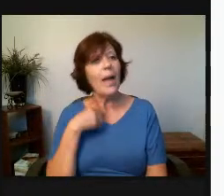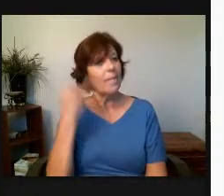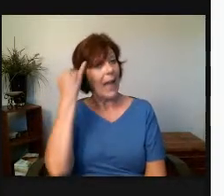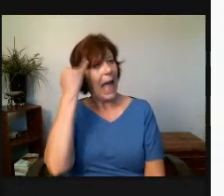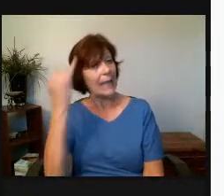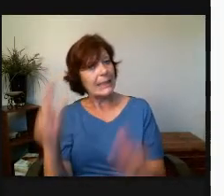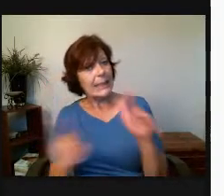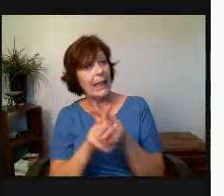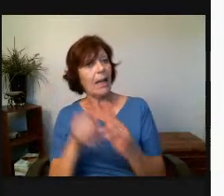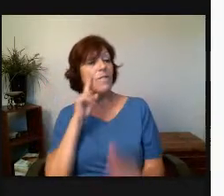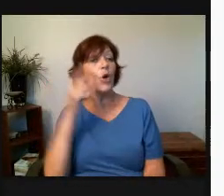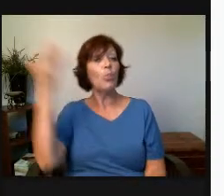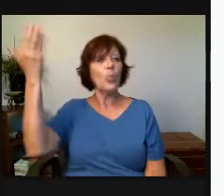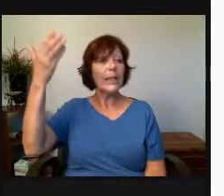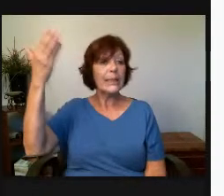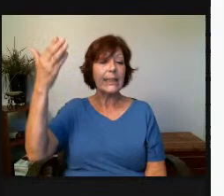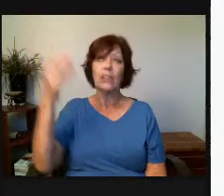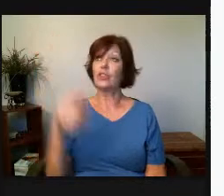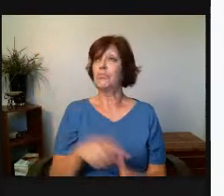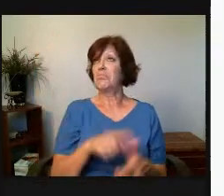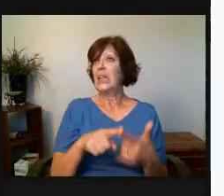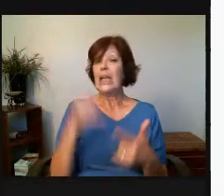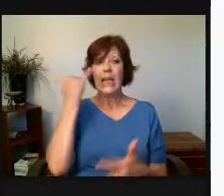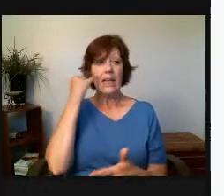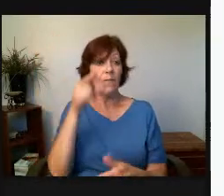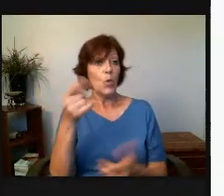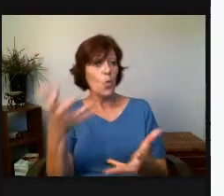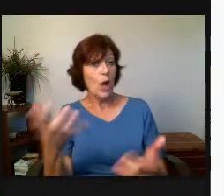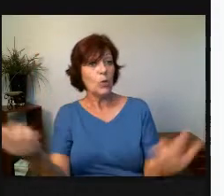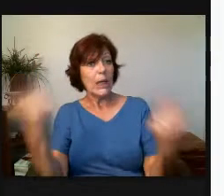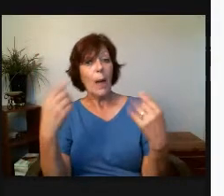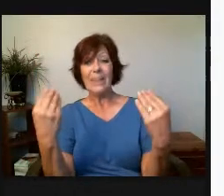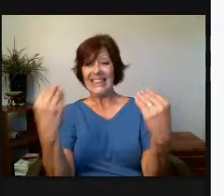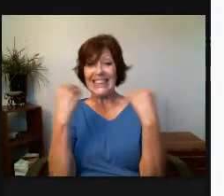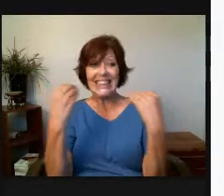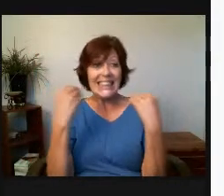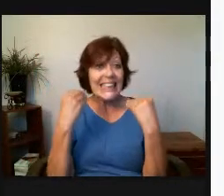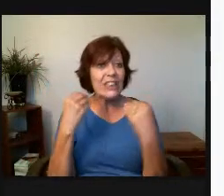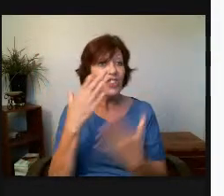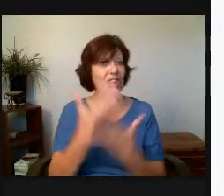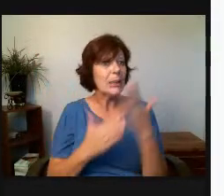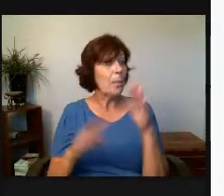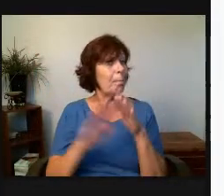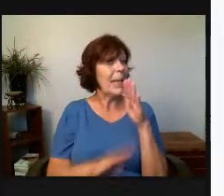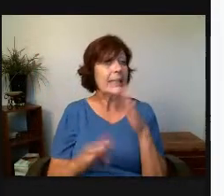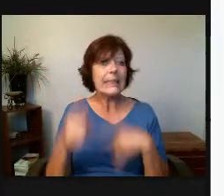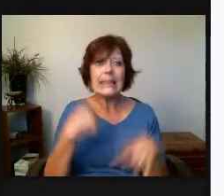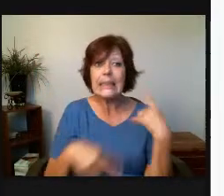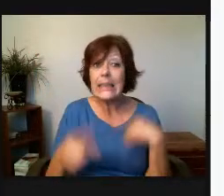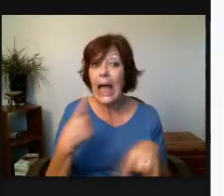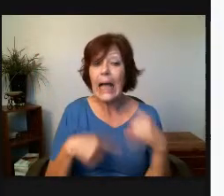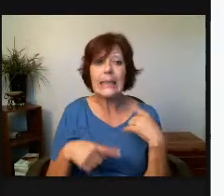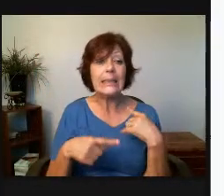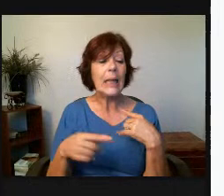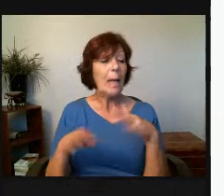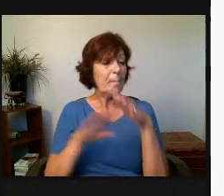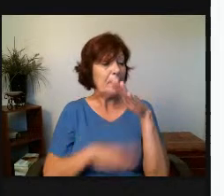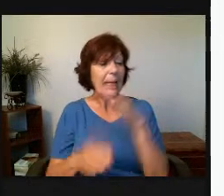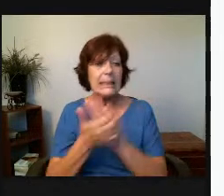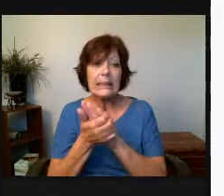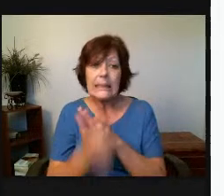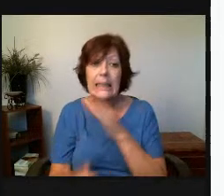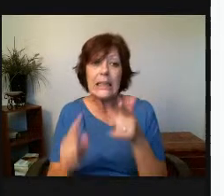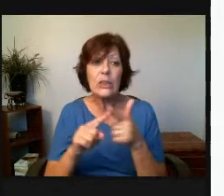a presentation, if you would like to come and teach some basic signs, some basic skills to our